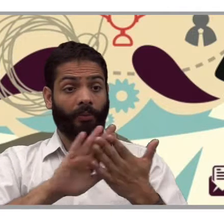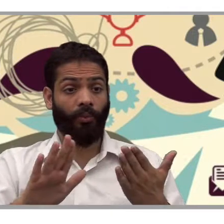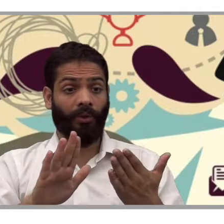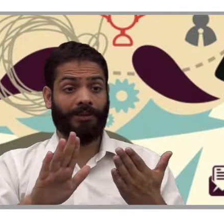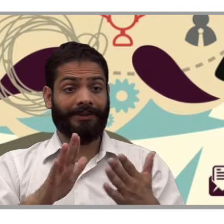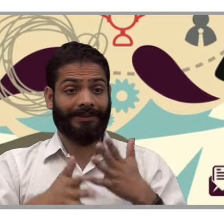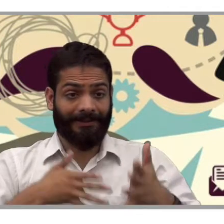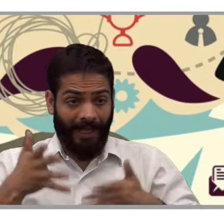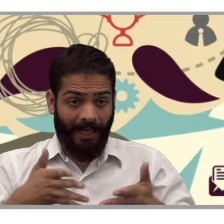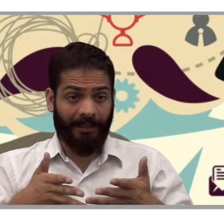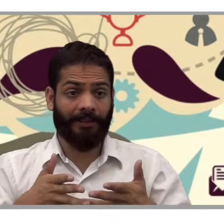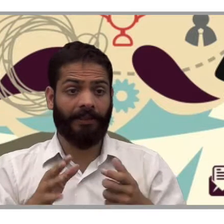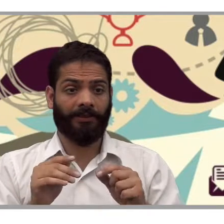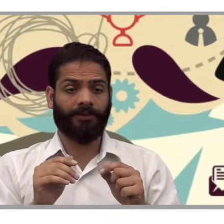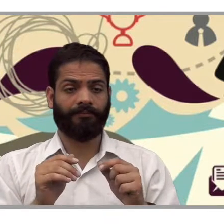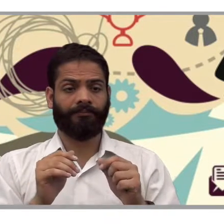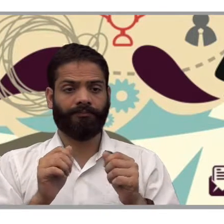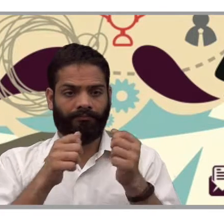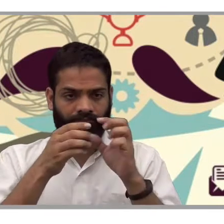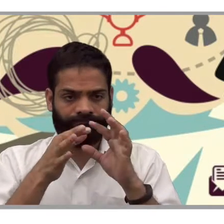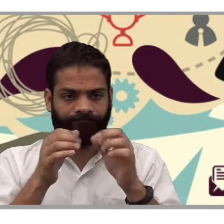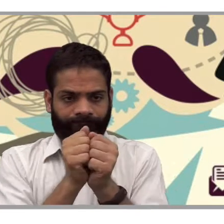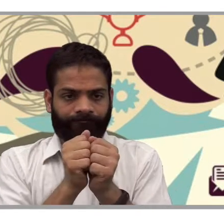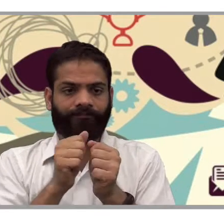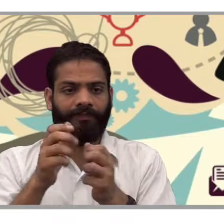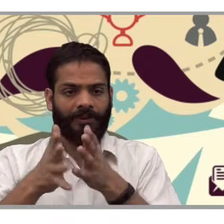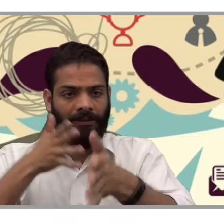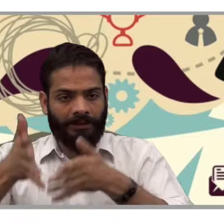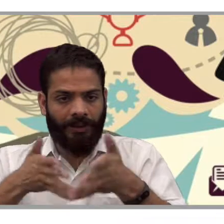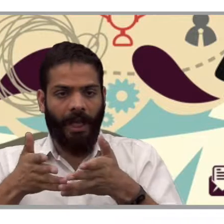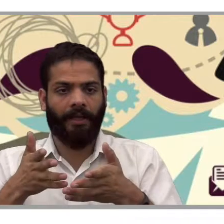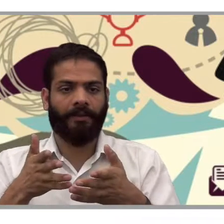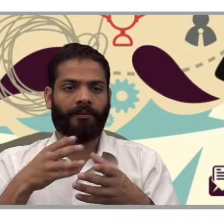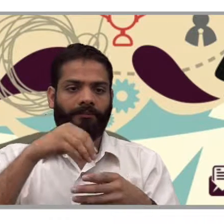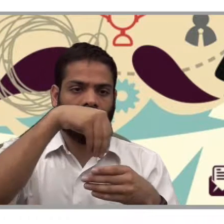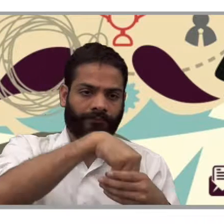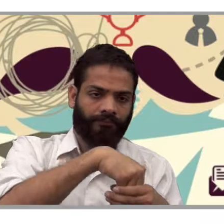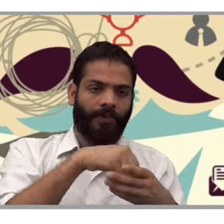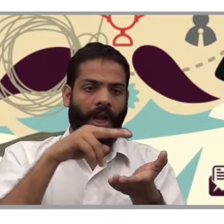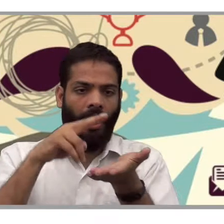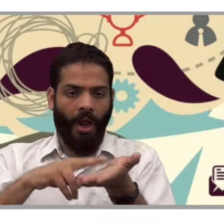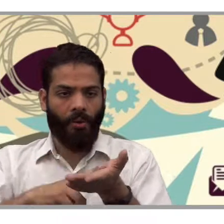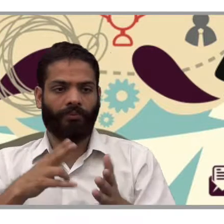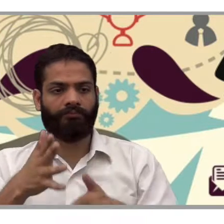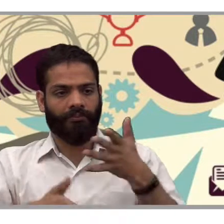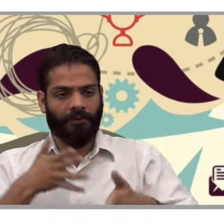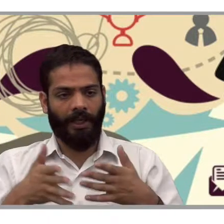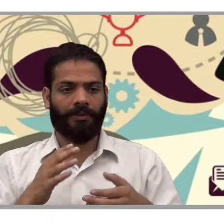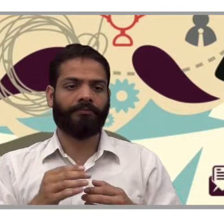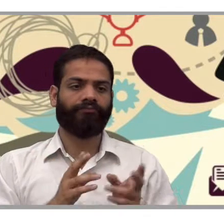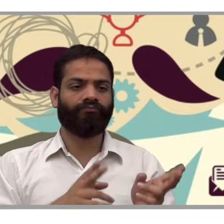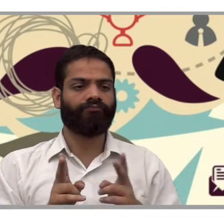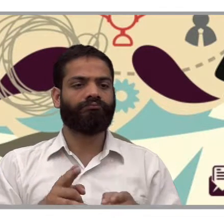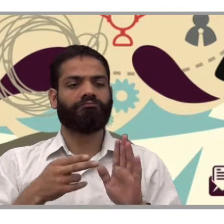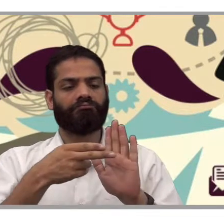An Indian Sign Language WH sign is a composite sign consisting of a noun and a sign, generally